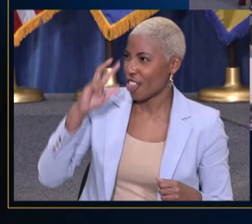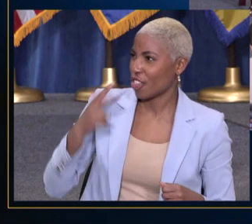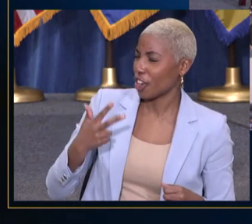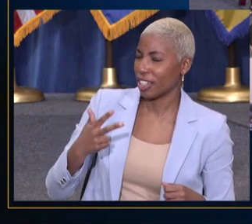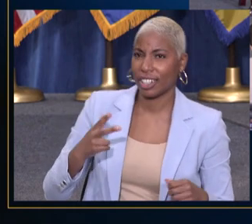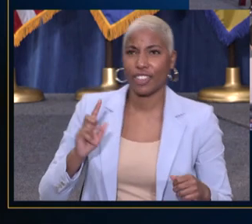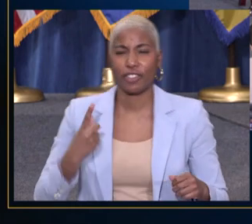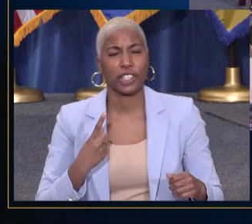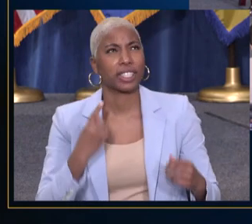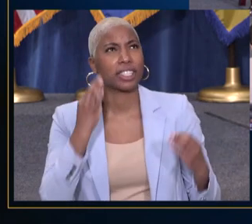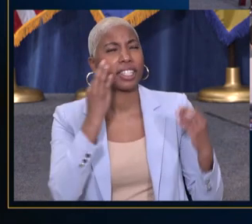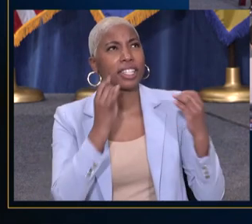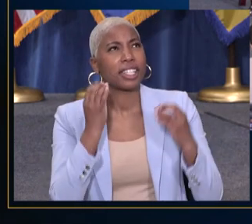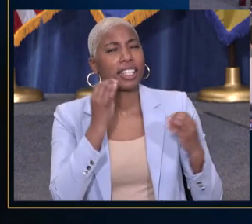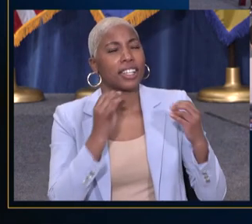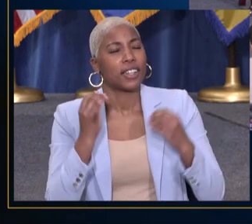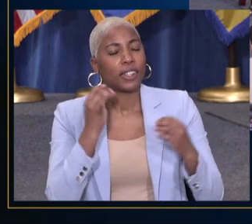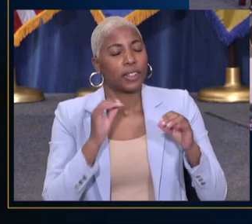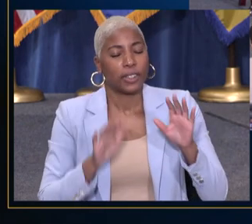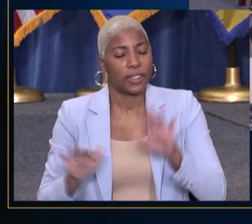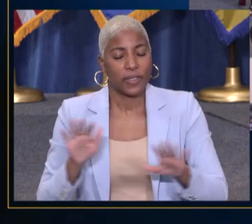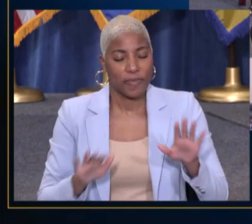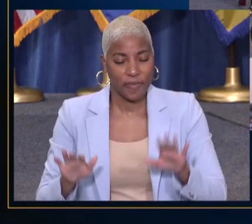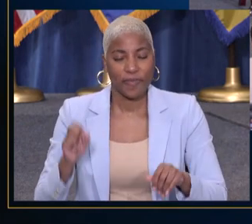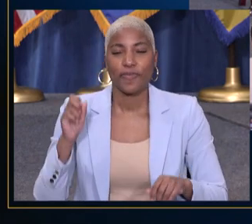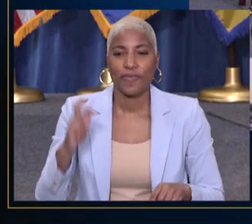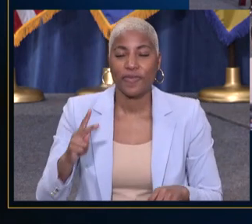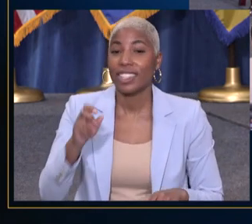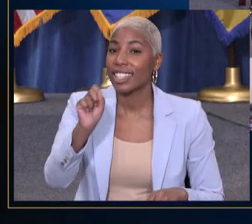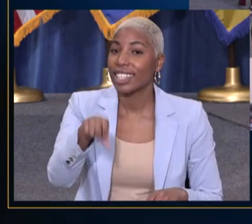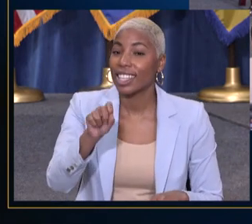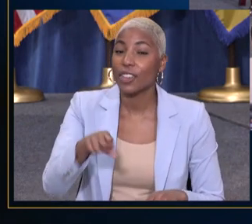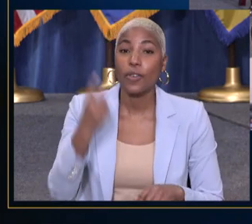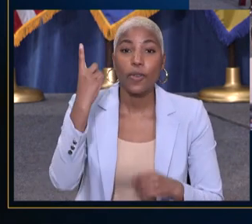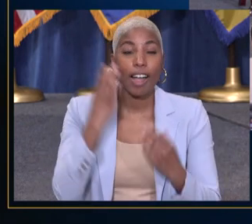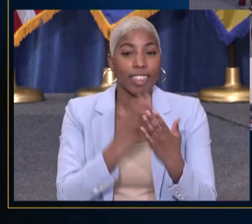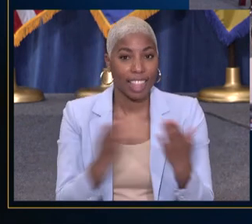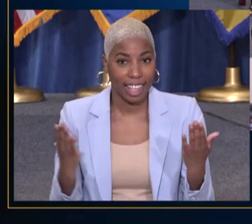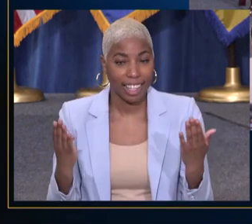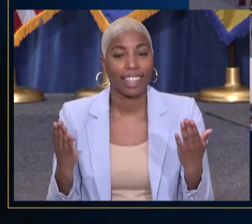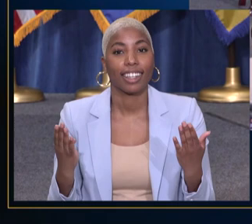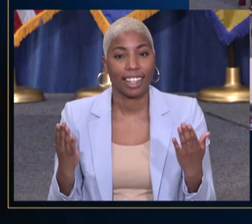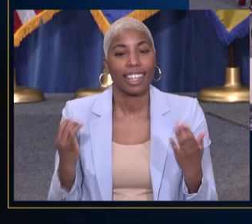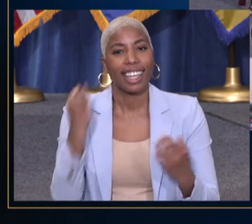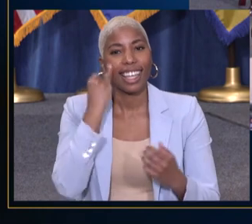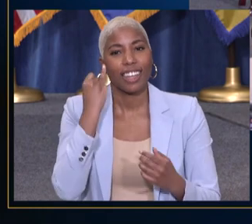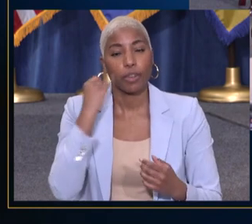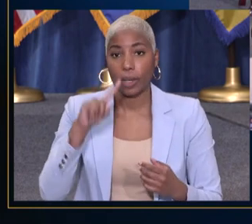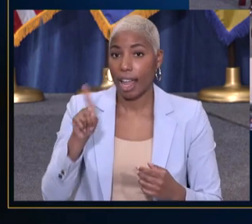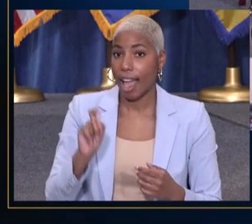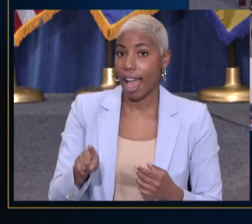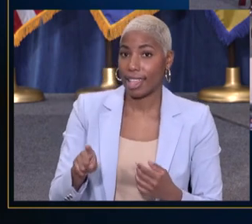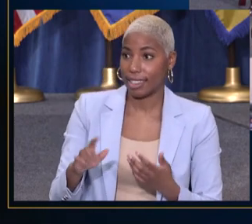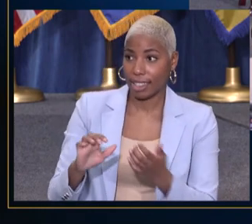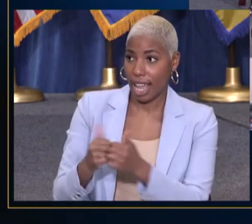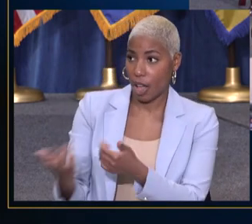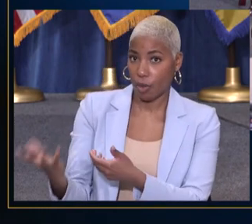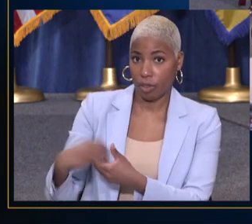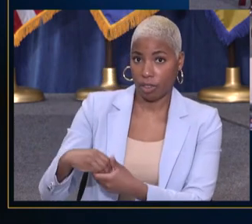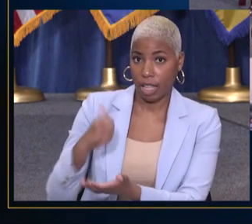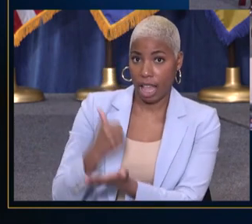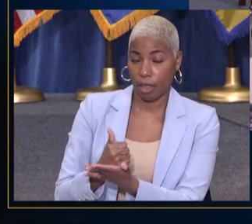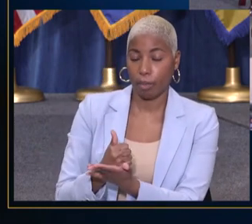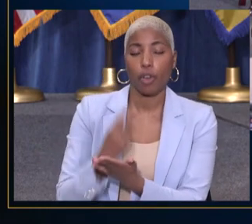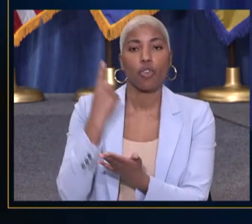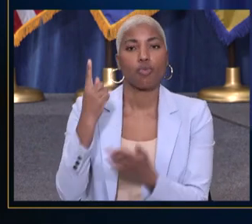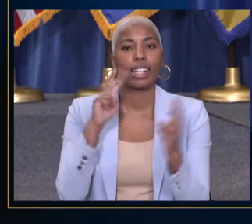few minutes to think about this one. So the one thing, if we were going to ask, one of the issues that we forever are